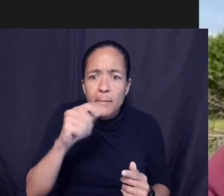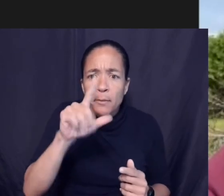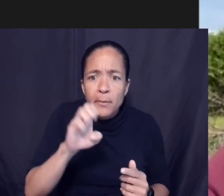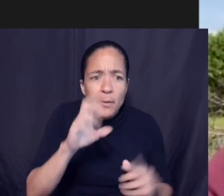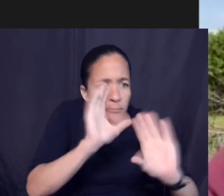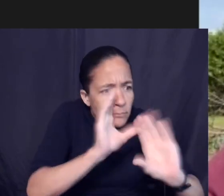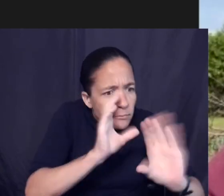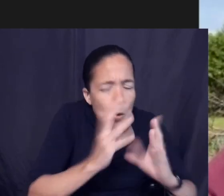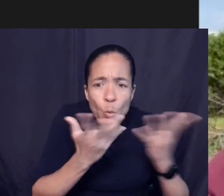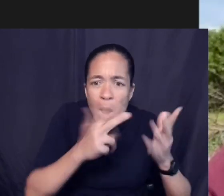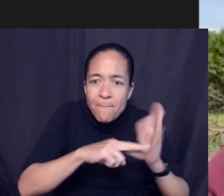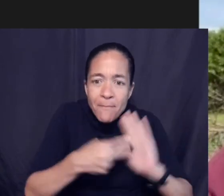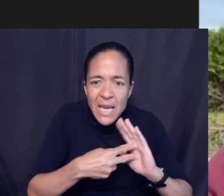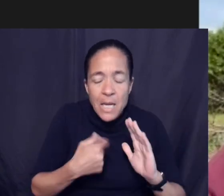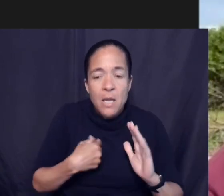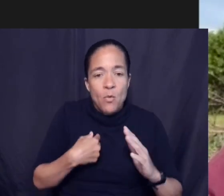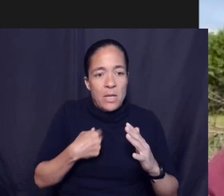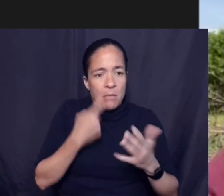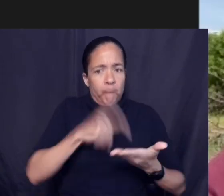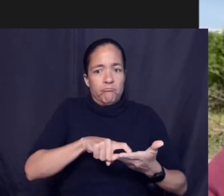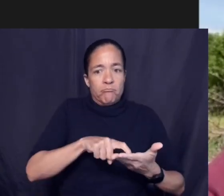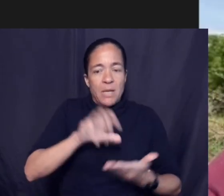And, we, found